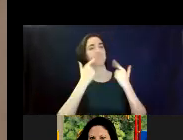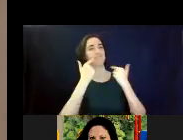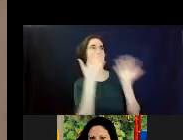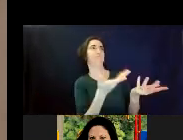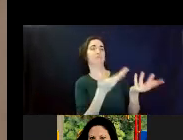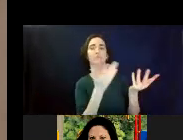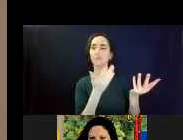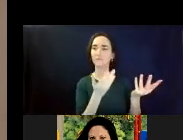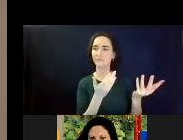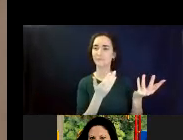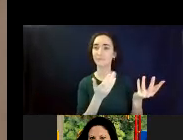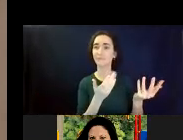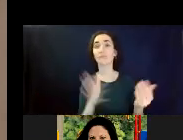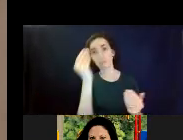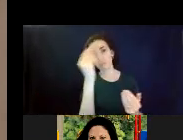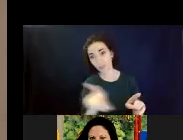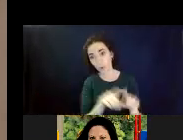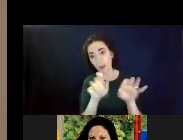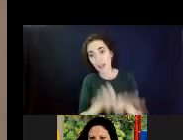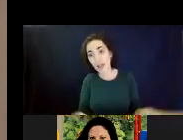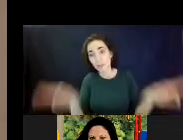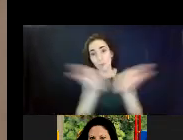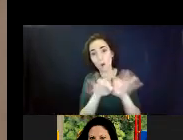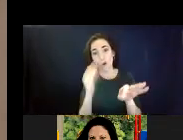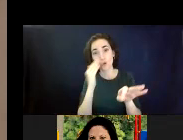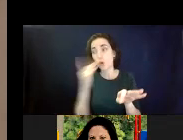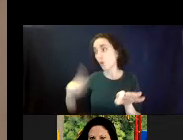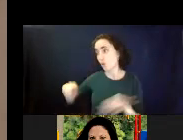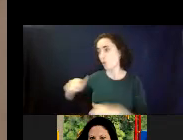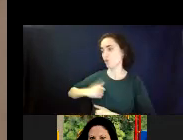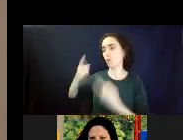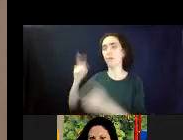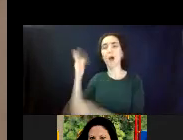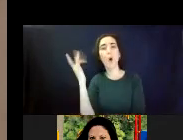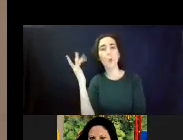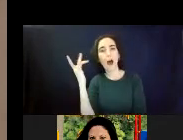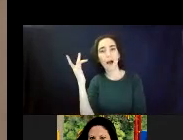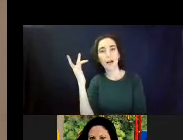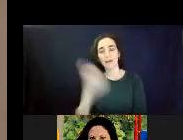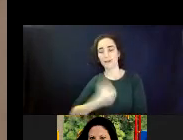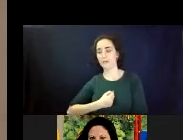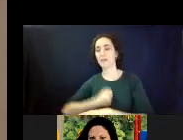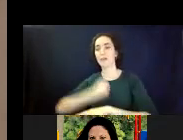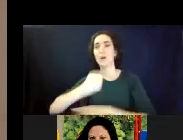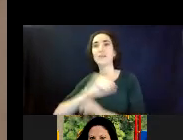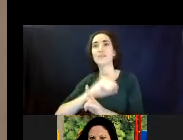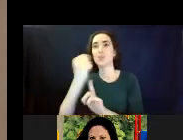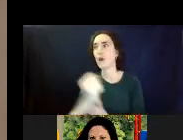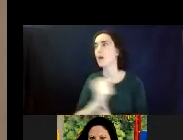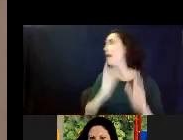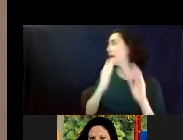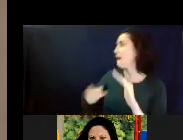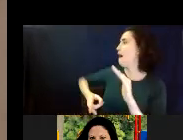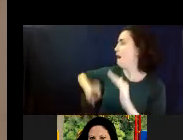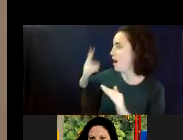Further, it's important to note that these soldiers were successful because they were put in a situation with high expectations,